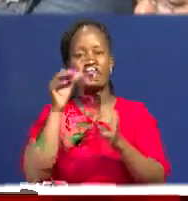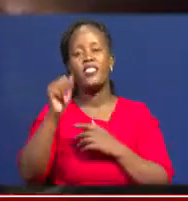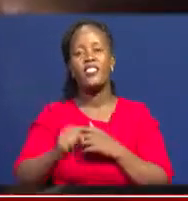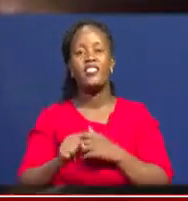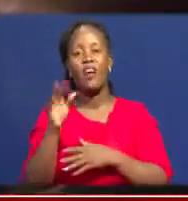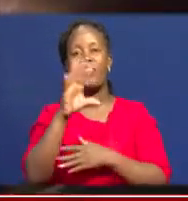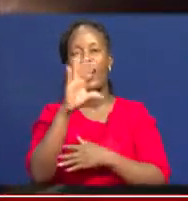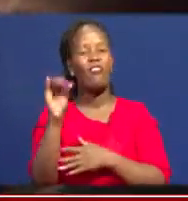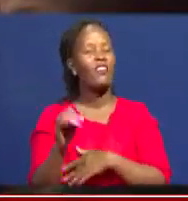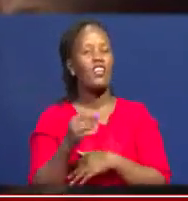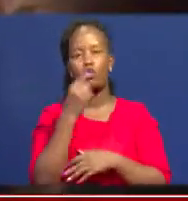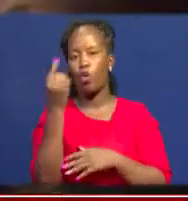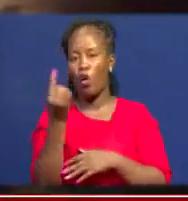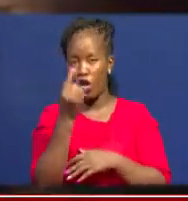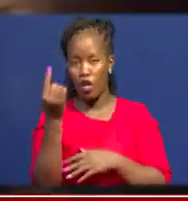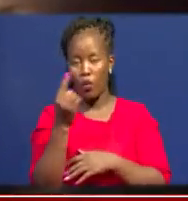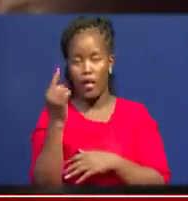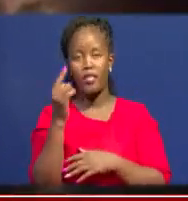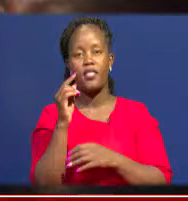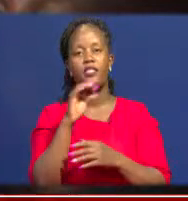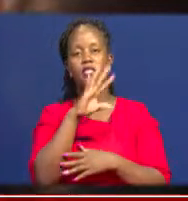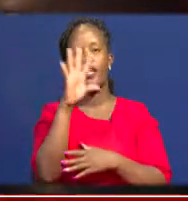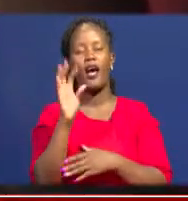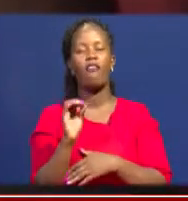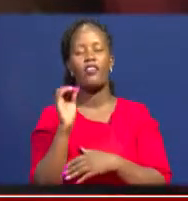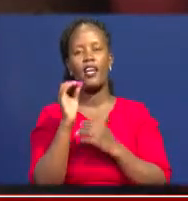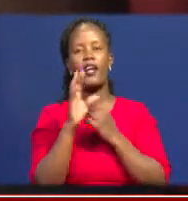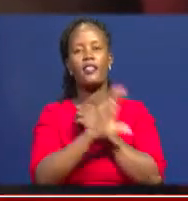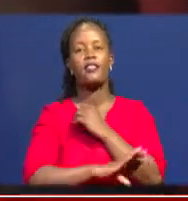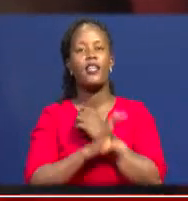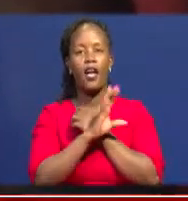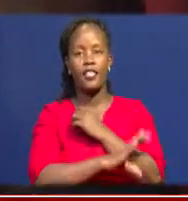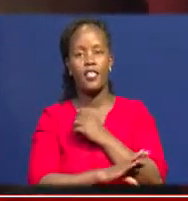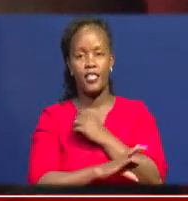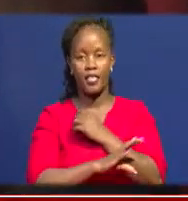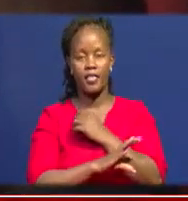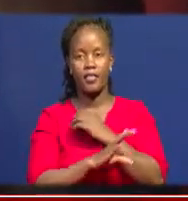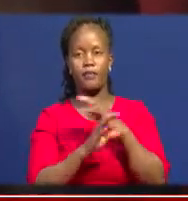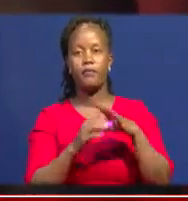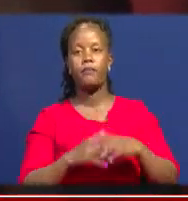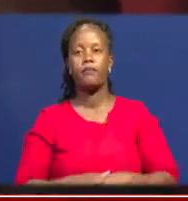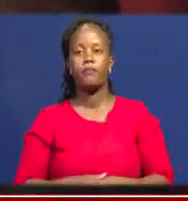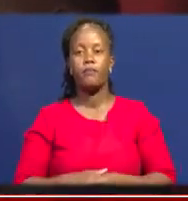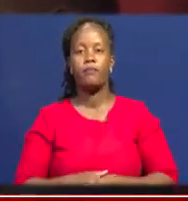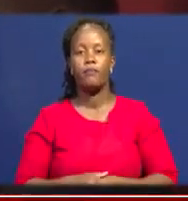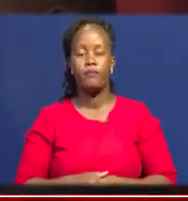one on the African continent. Benson Rioba reporting for Prime Edition.